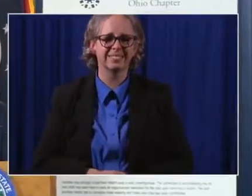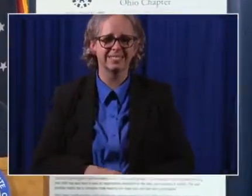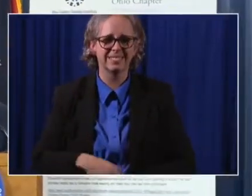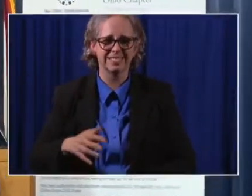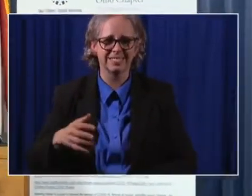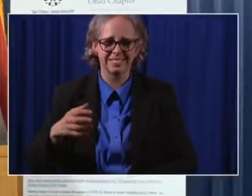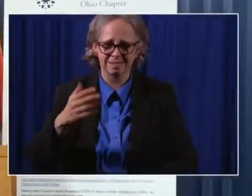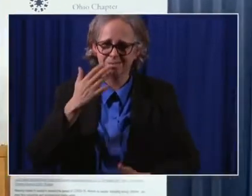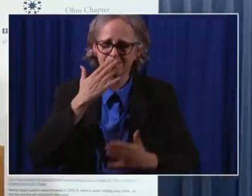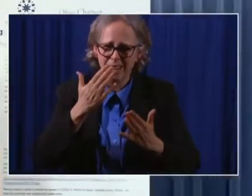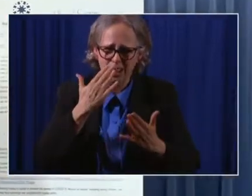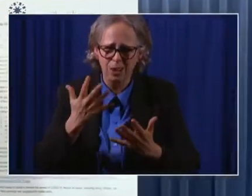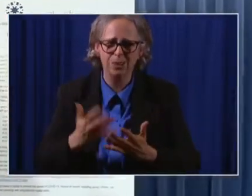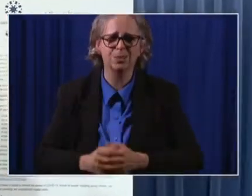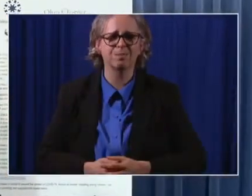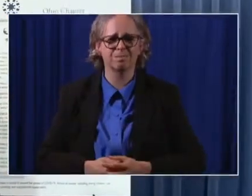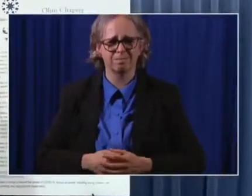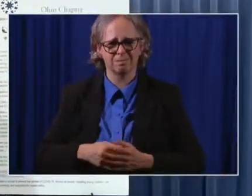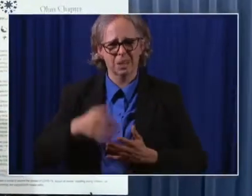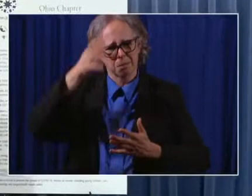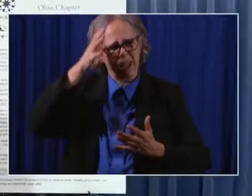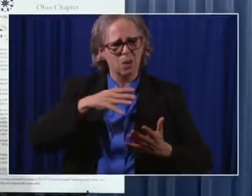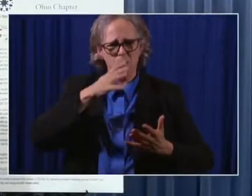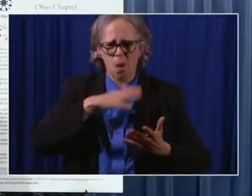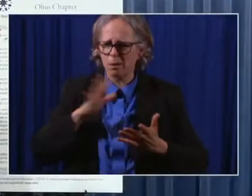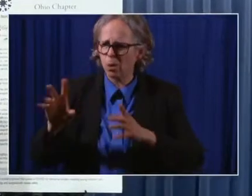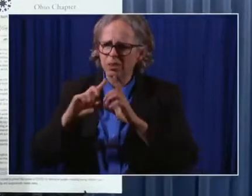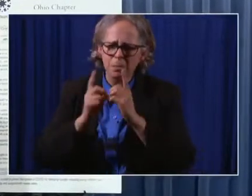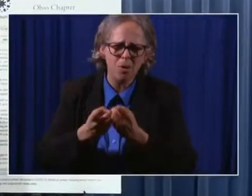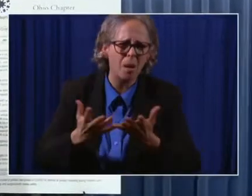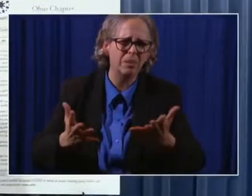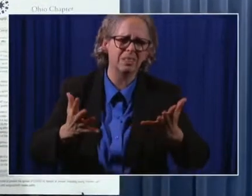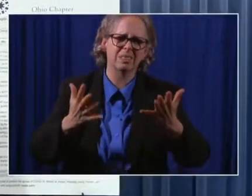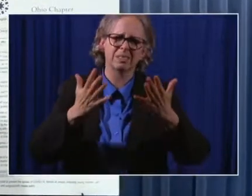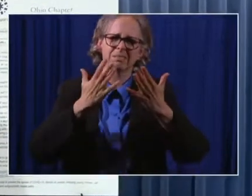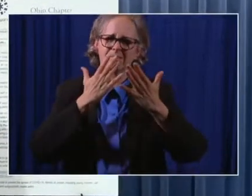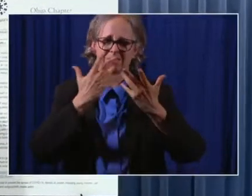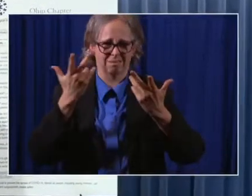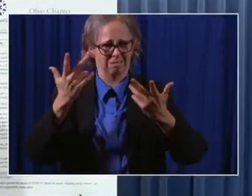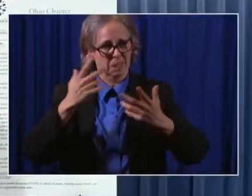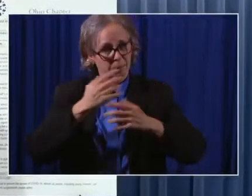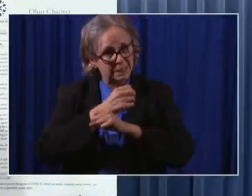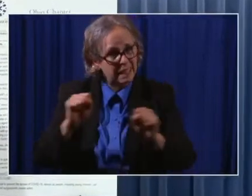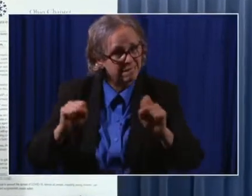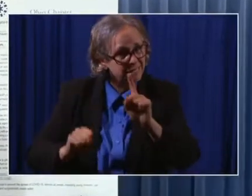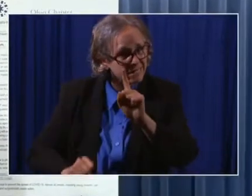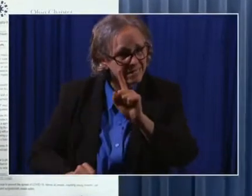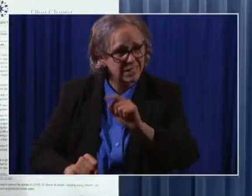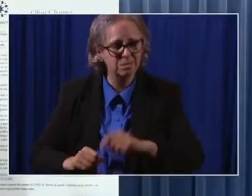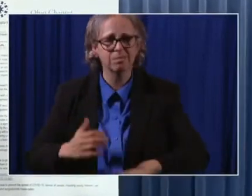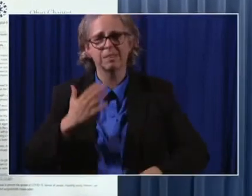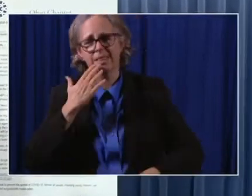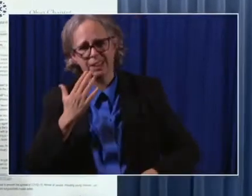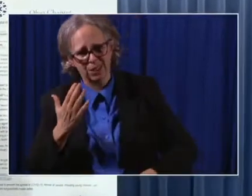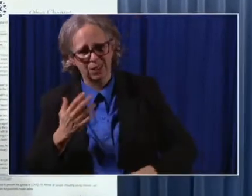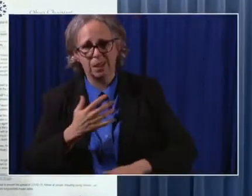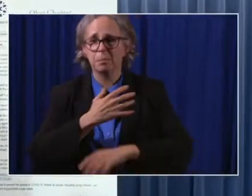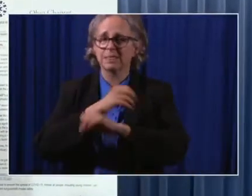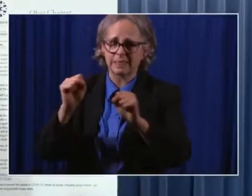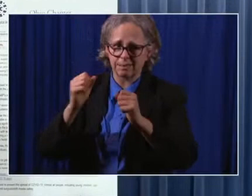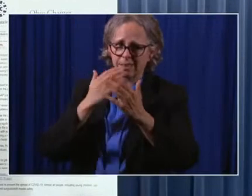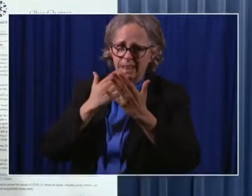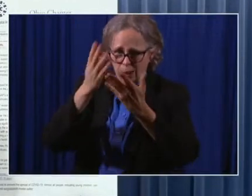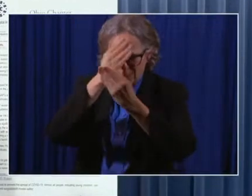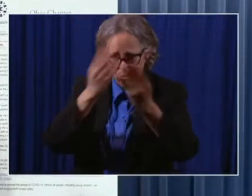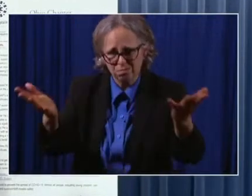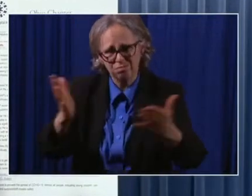to you and the men and women of your department for keeping us safe. And thank you, sir. Stay safe, and thank you for sharing that with us. We appreciate